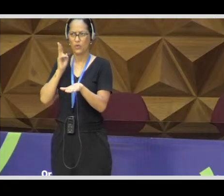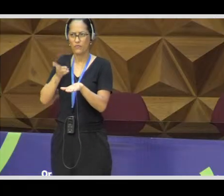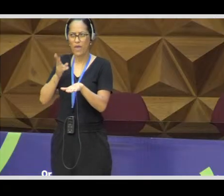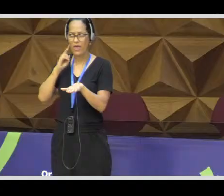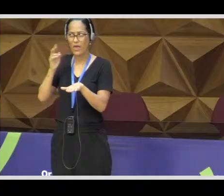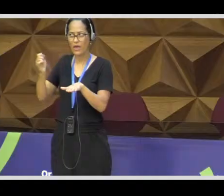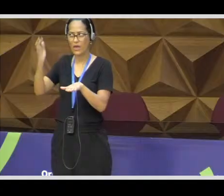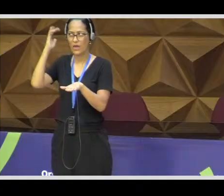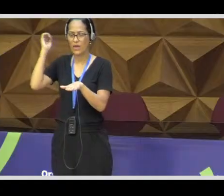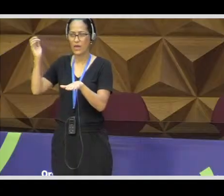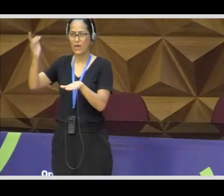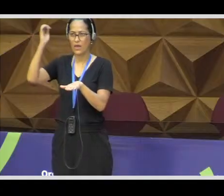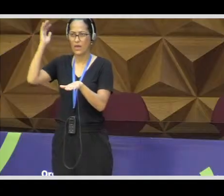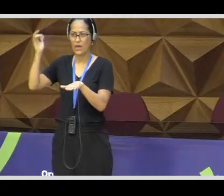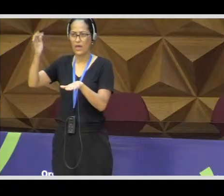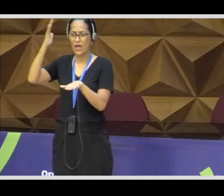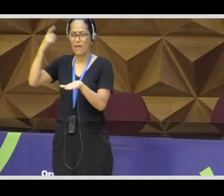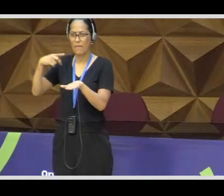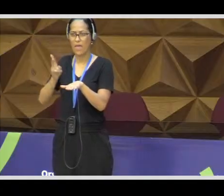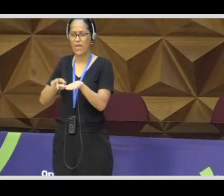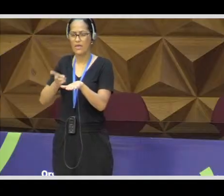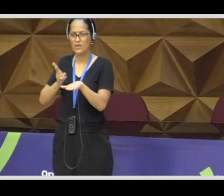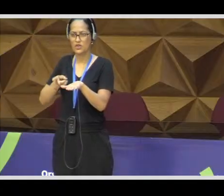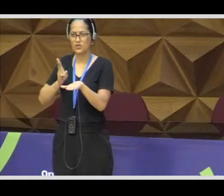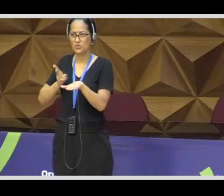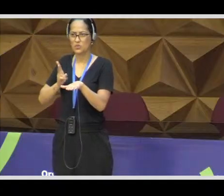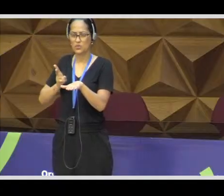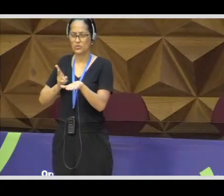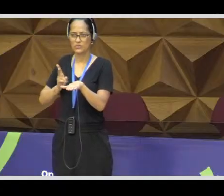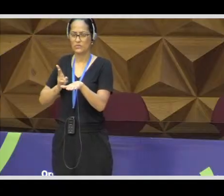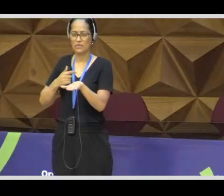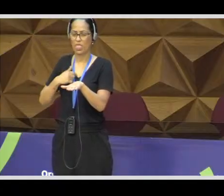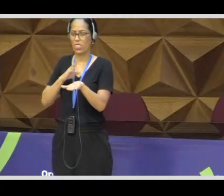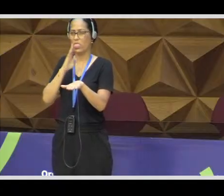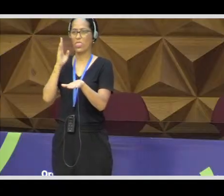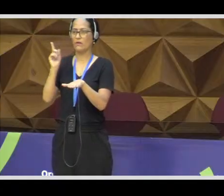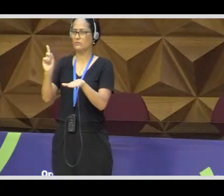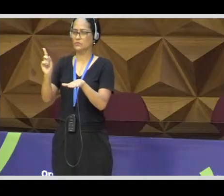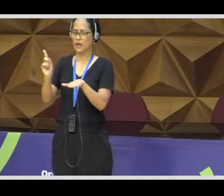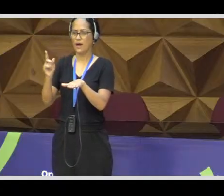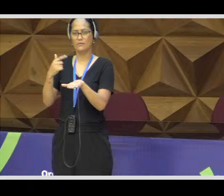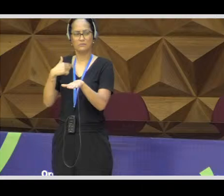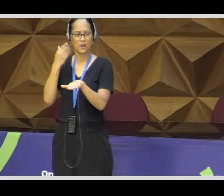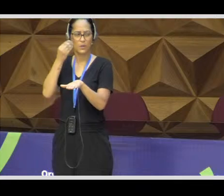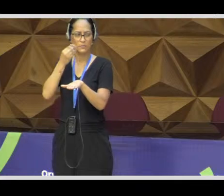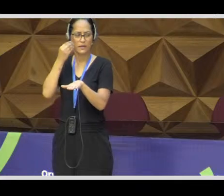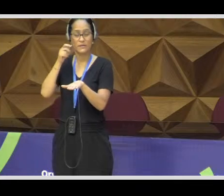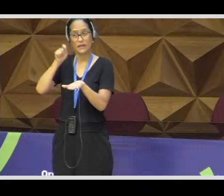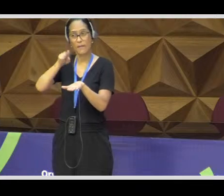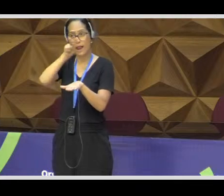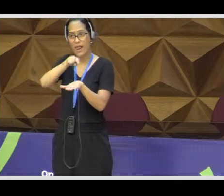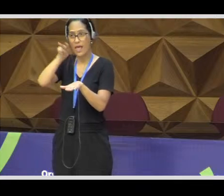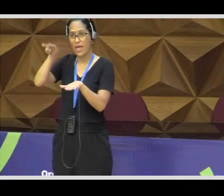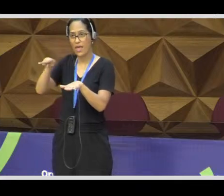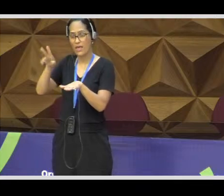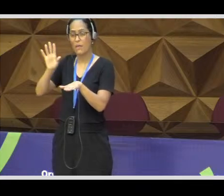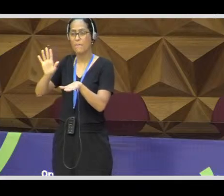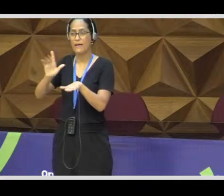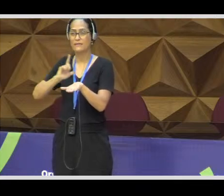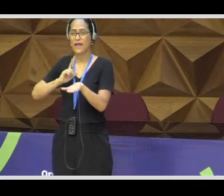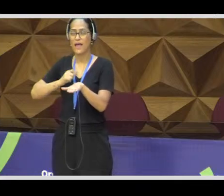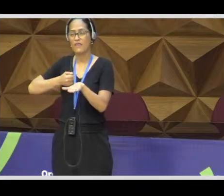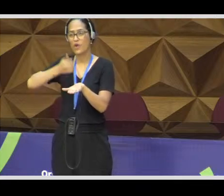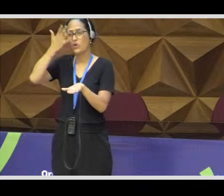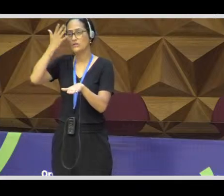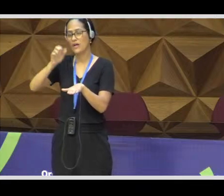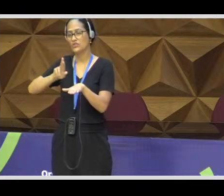what you're experiencing. But in this case, we've got some different speeds. So going from the